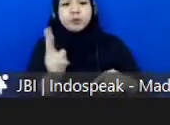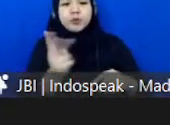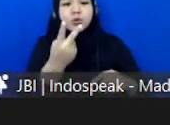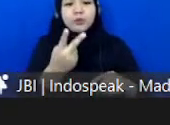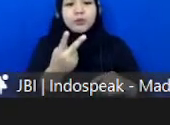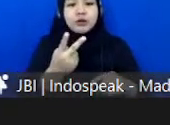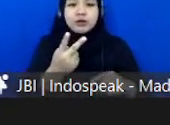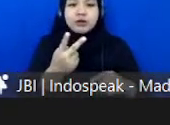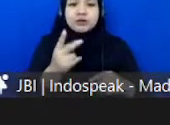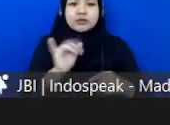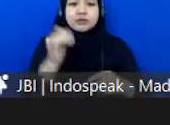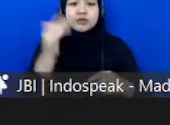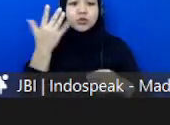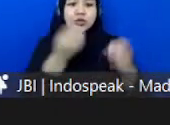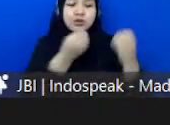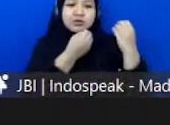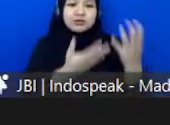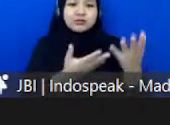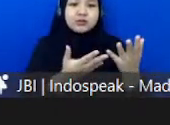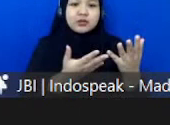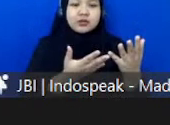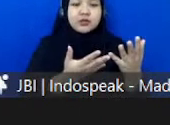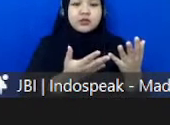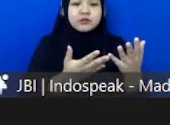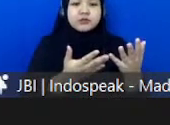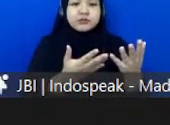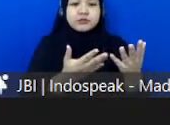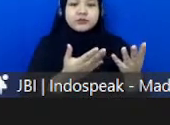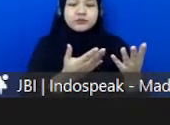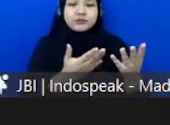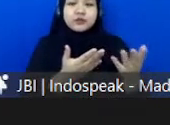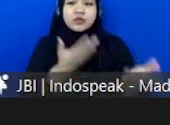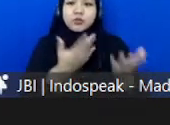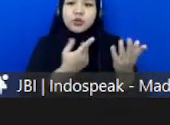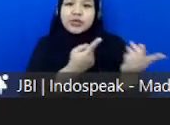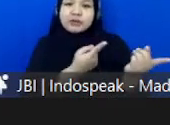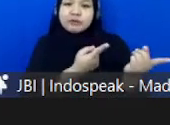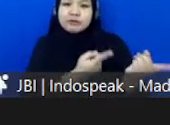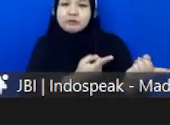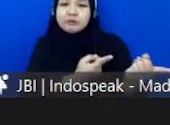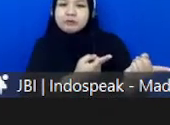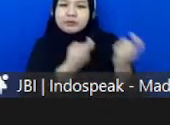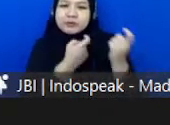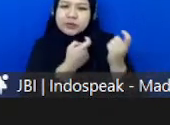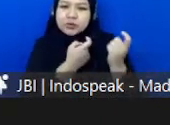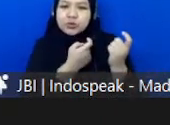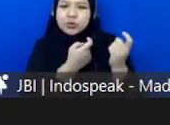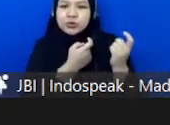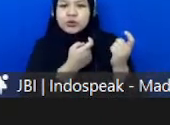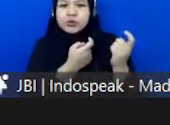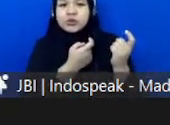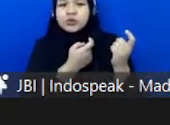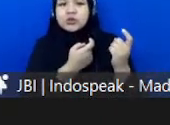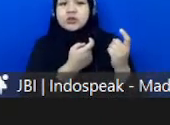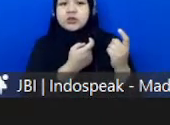earlier to trigger measures that may serve to